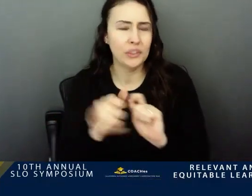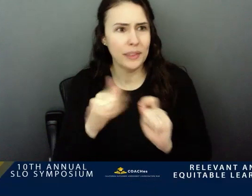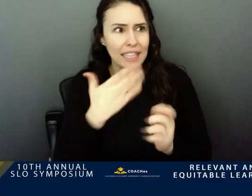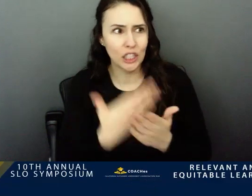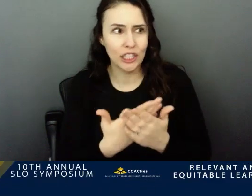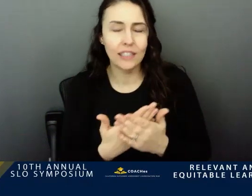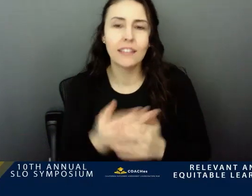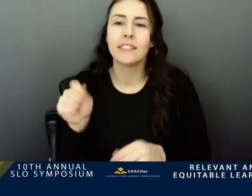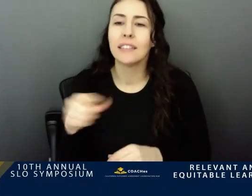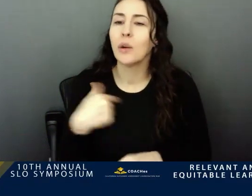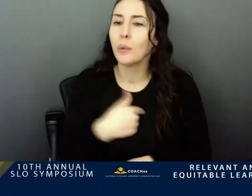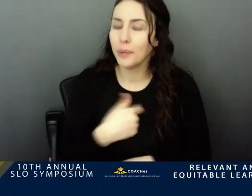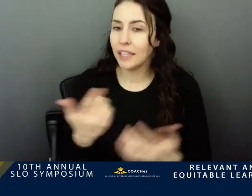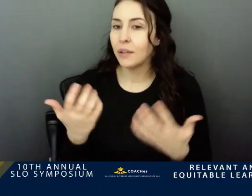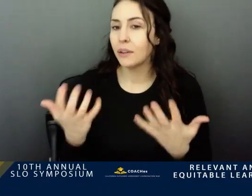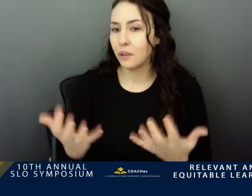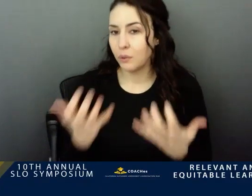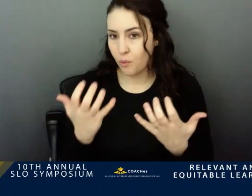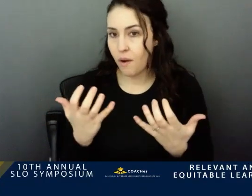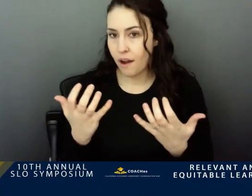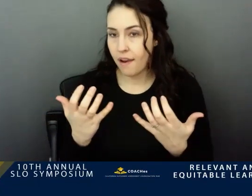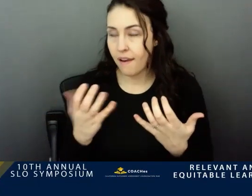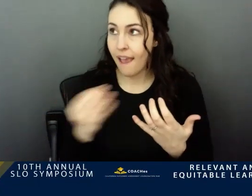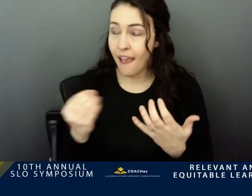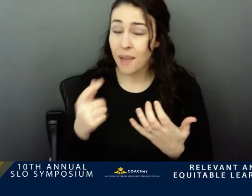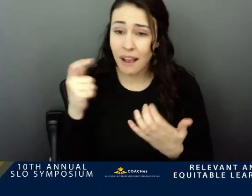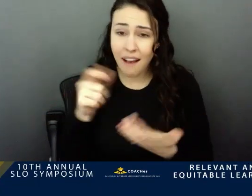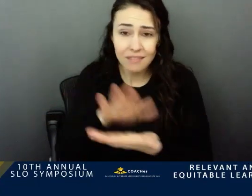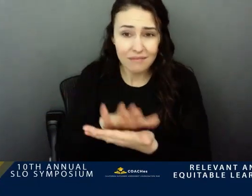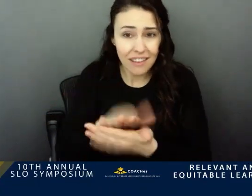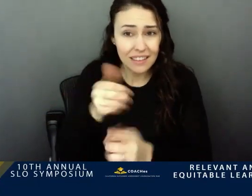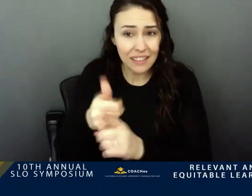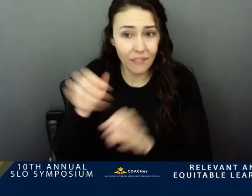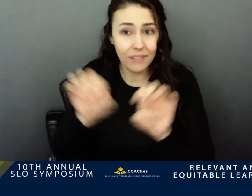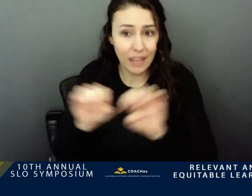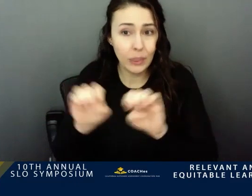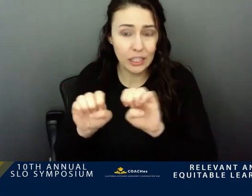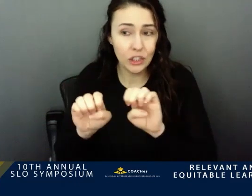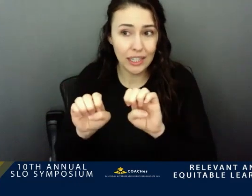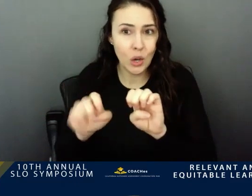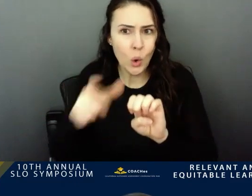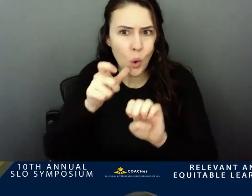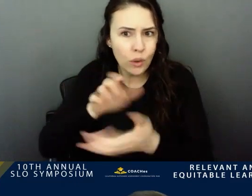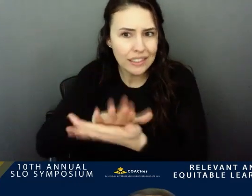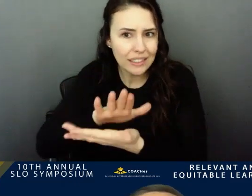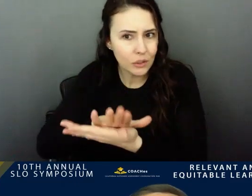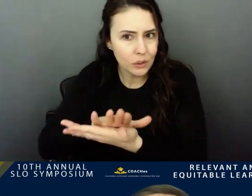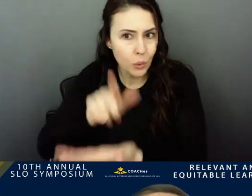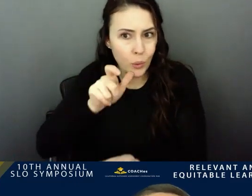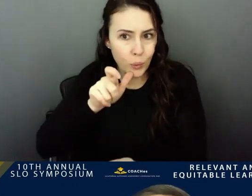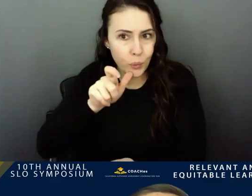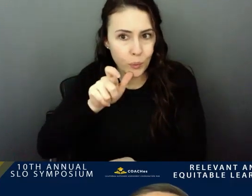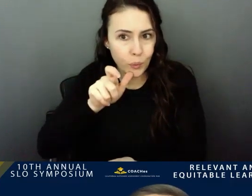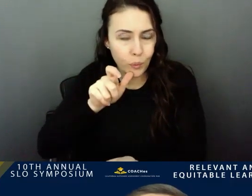we want, and because it's an institutional self-evaluation, who is the institution?